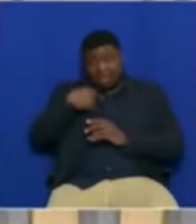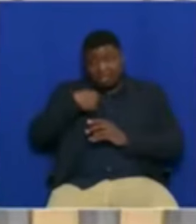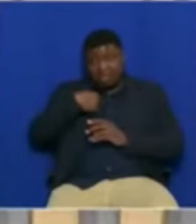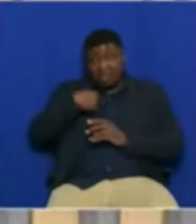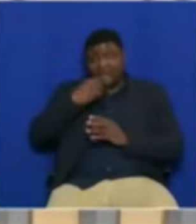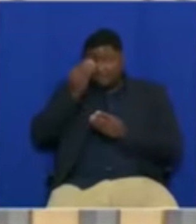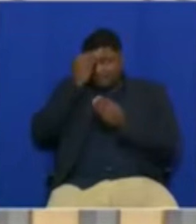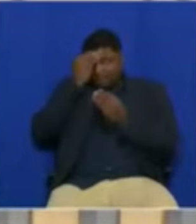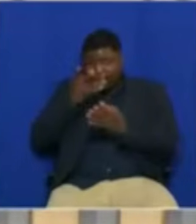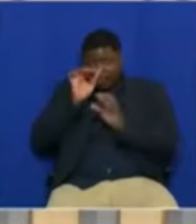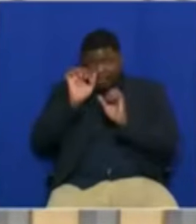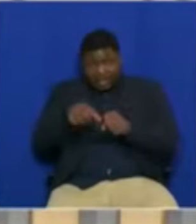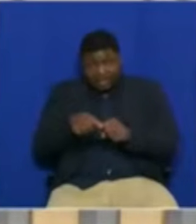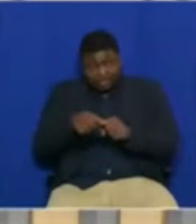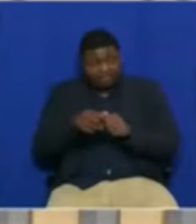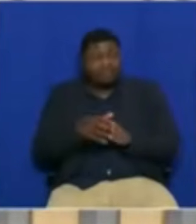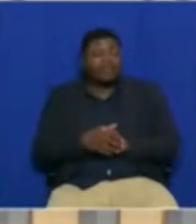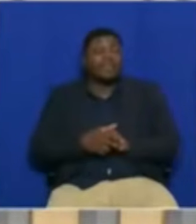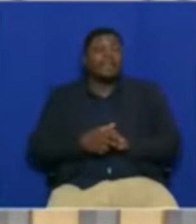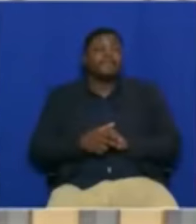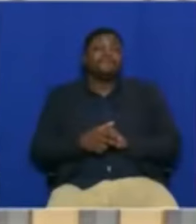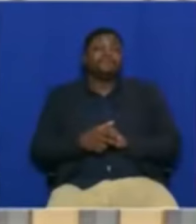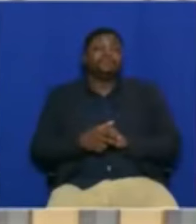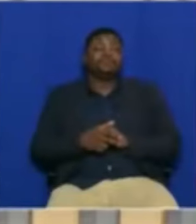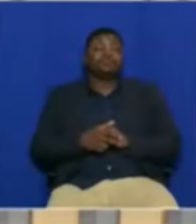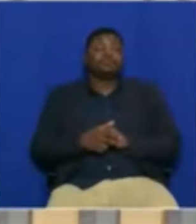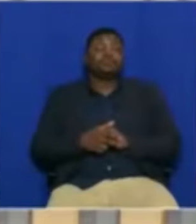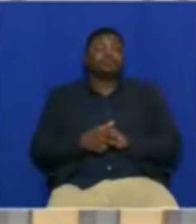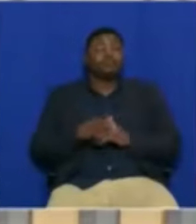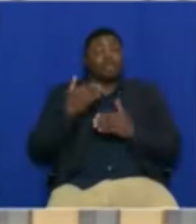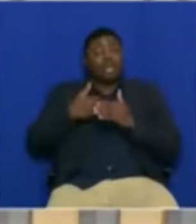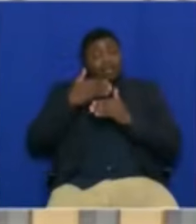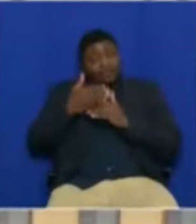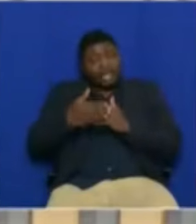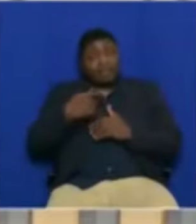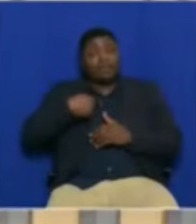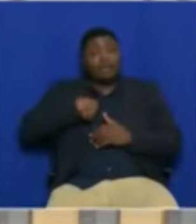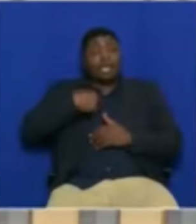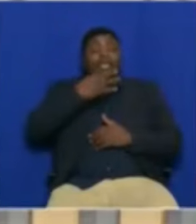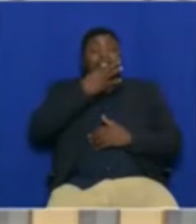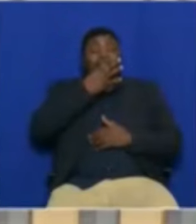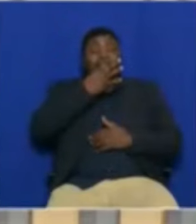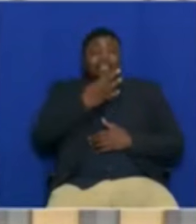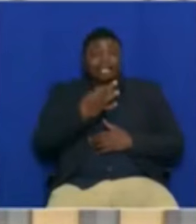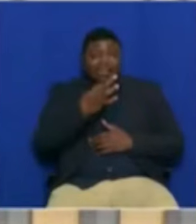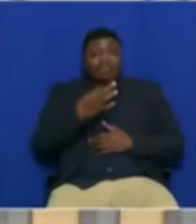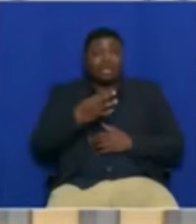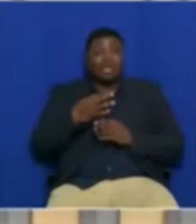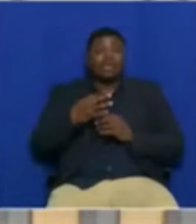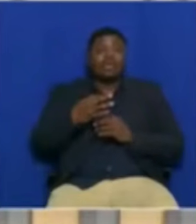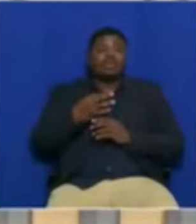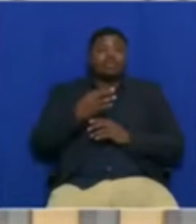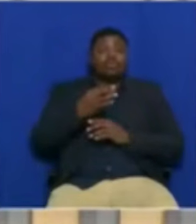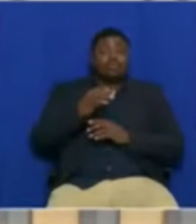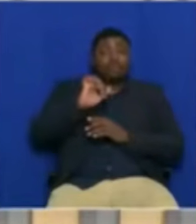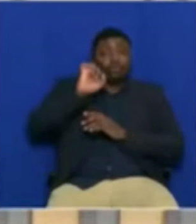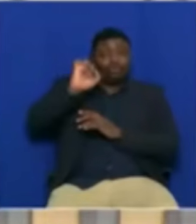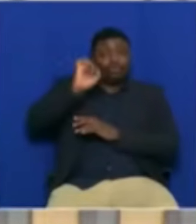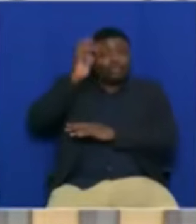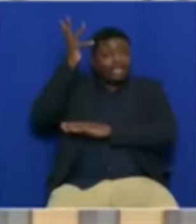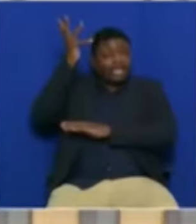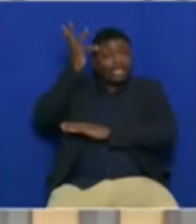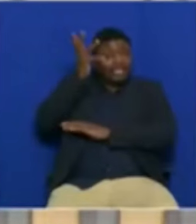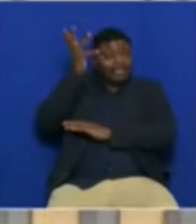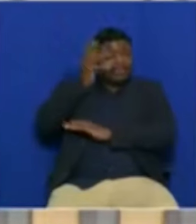asking, in fact, by saying to you, but I understood your evidence to be that all these